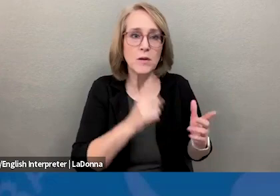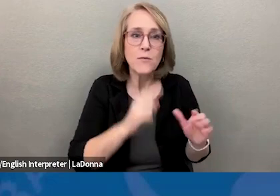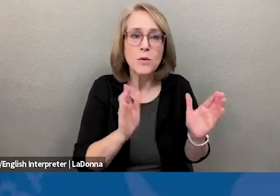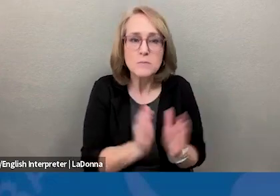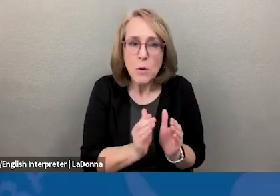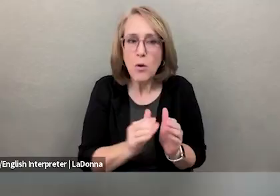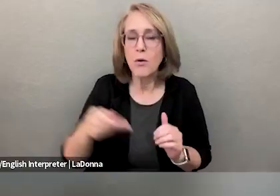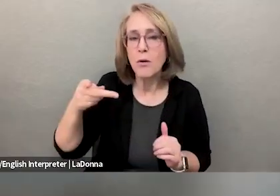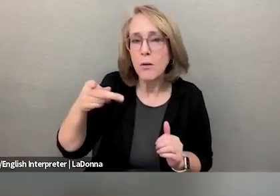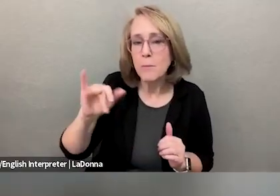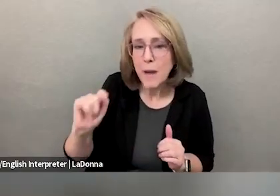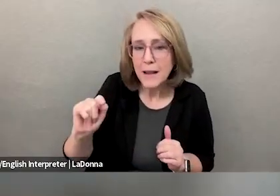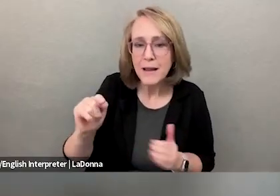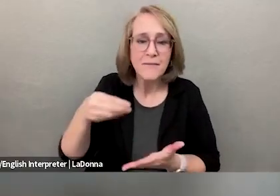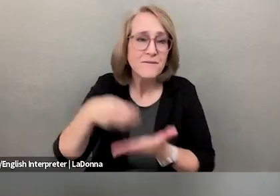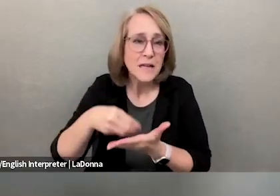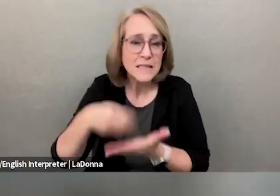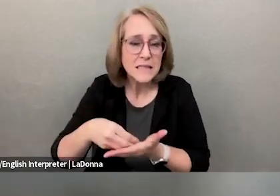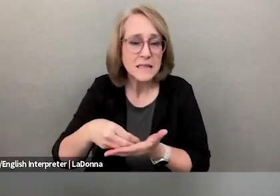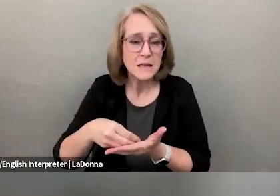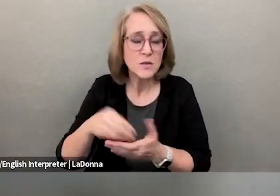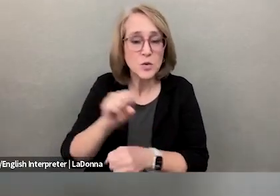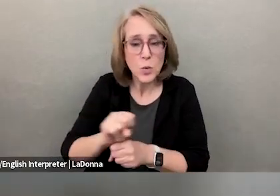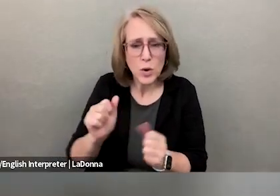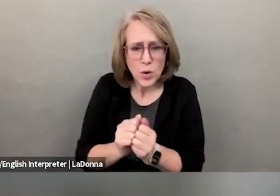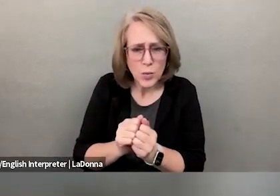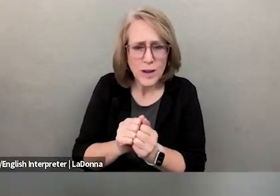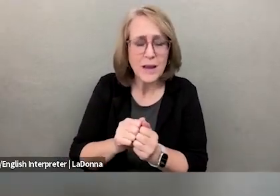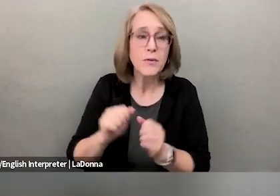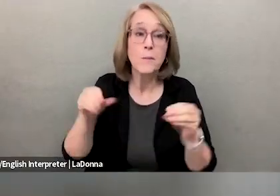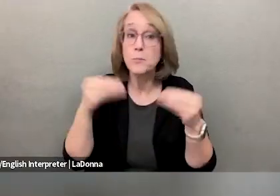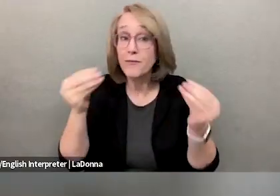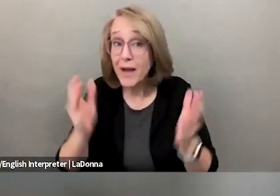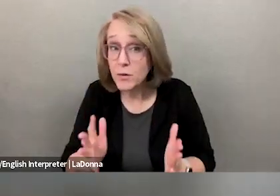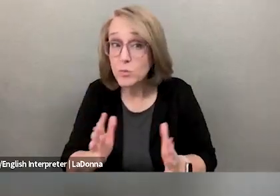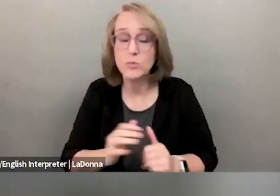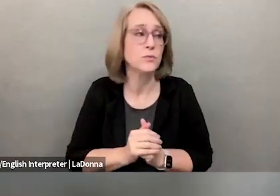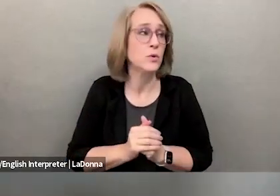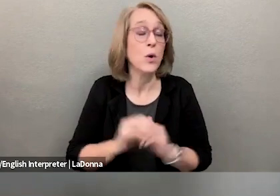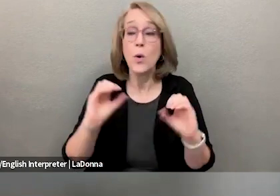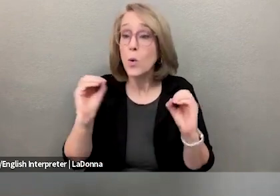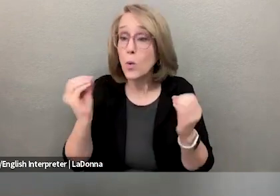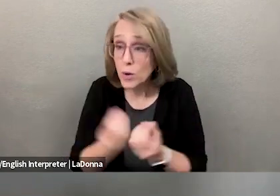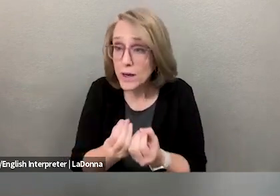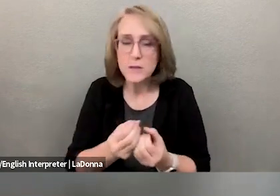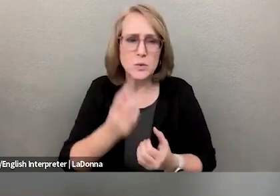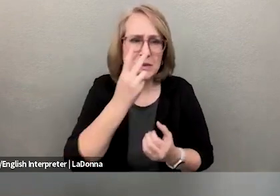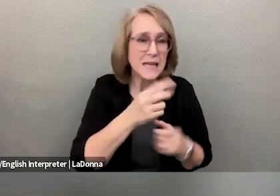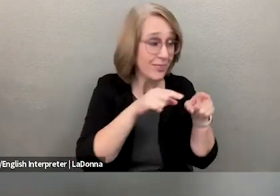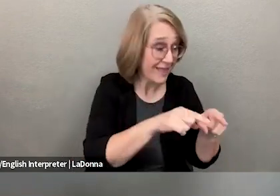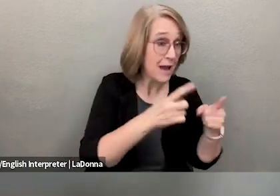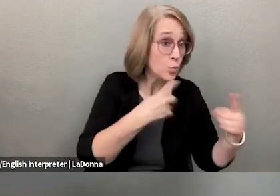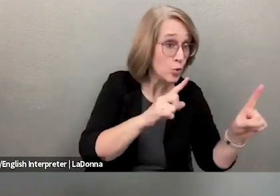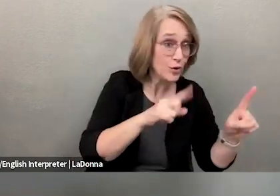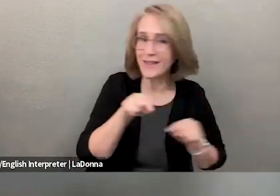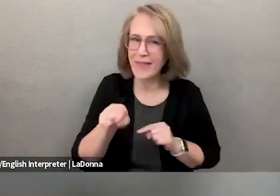pilot funding to work with providers and organizations to figure out what works and to scale it. And I think